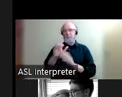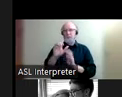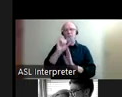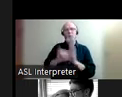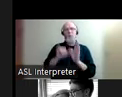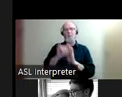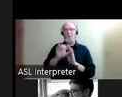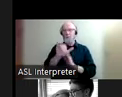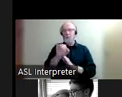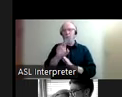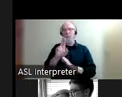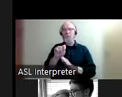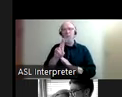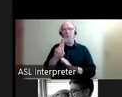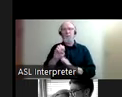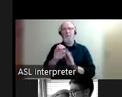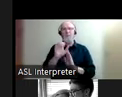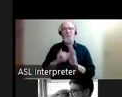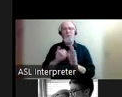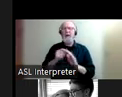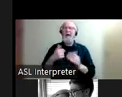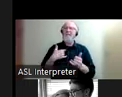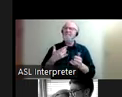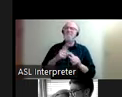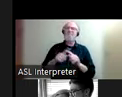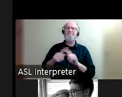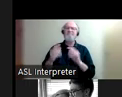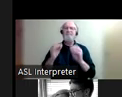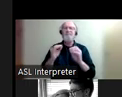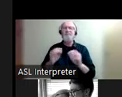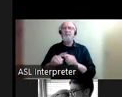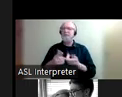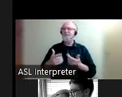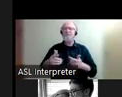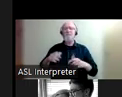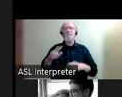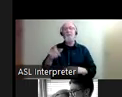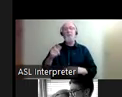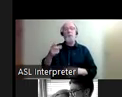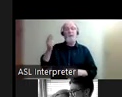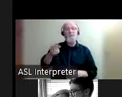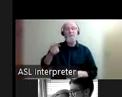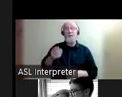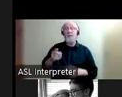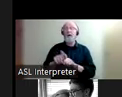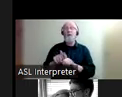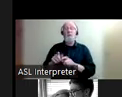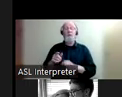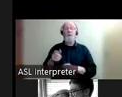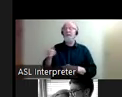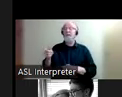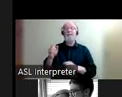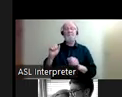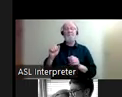lot of different tutorials and Newfoundland history content. We also have programming. So like I was